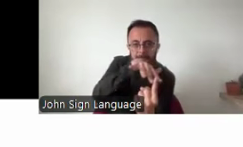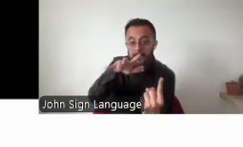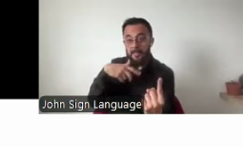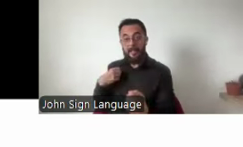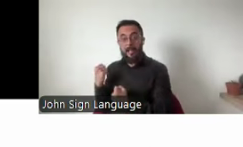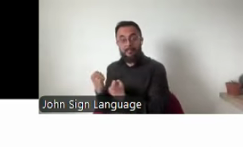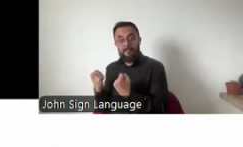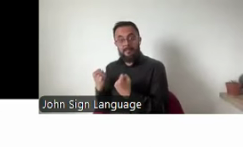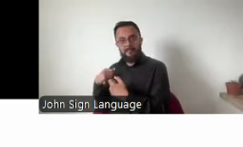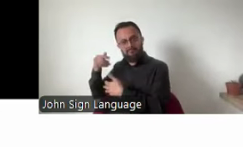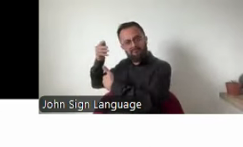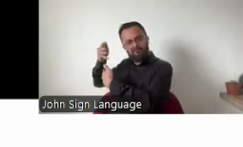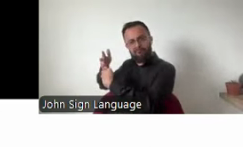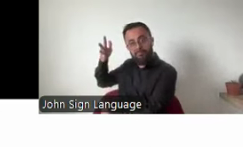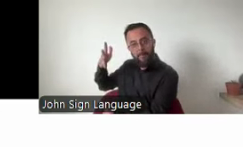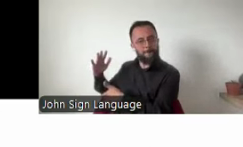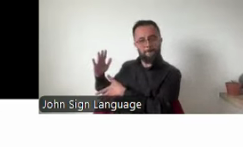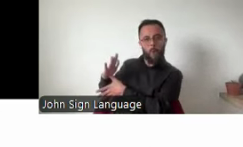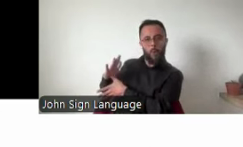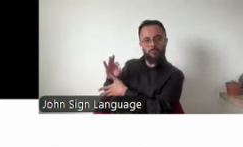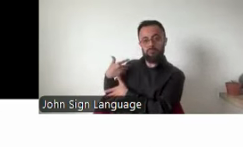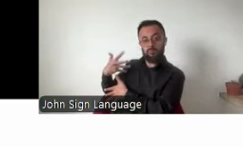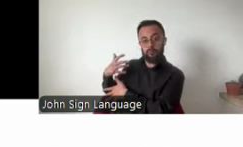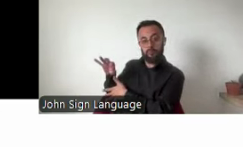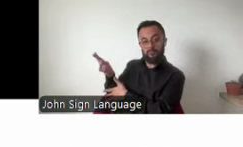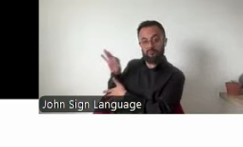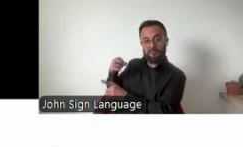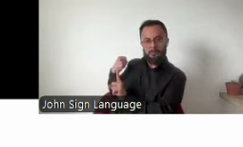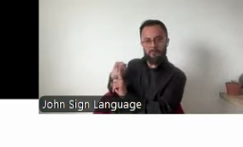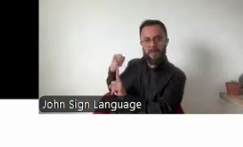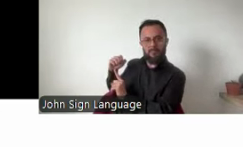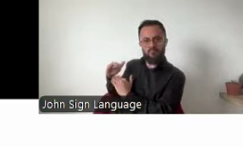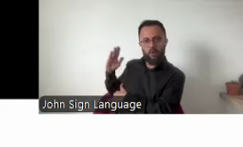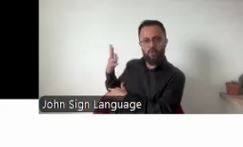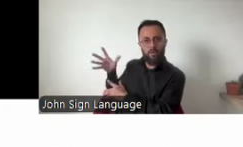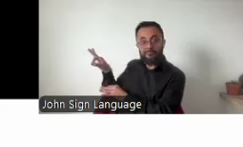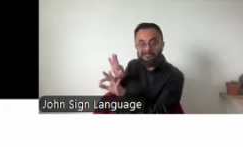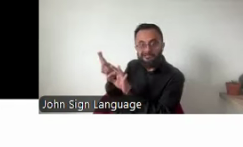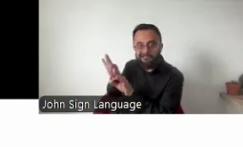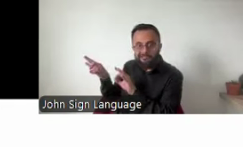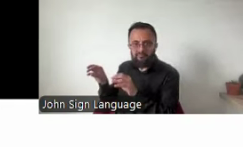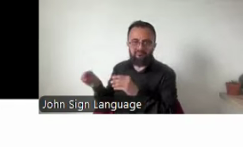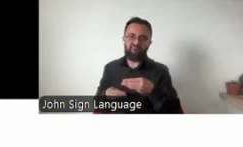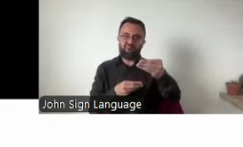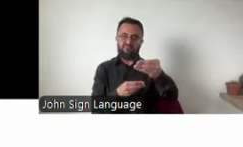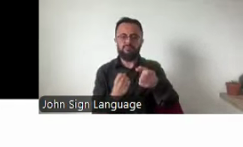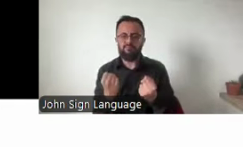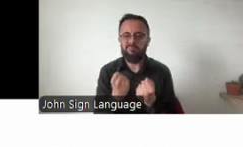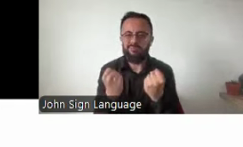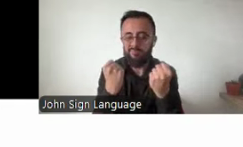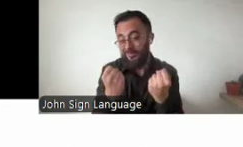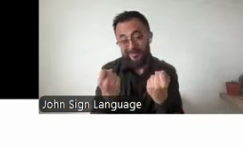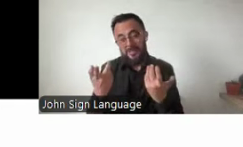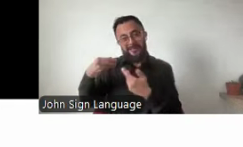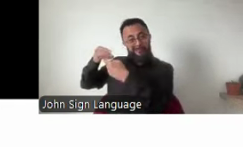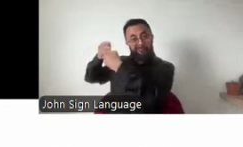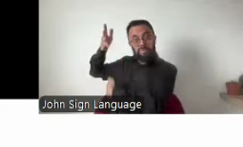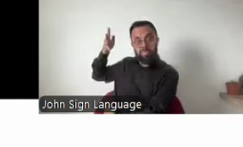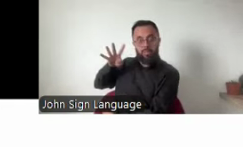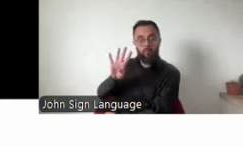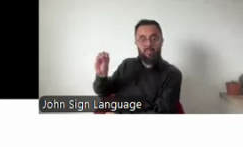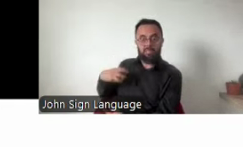Because as I said earlier, it's impossible to do all 40 actions. It's not even desirable. We need to start